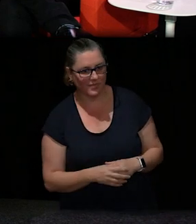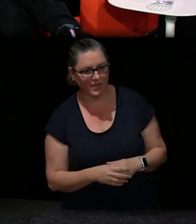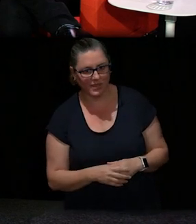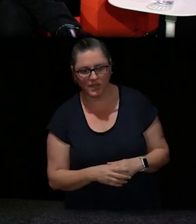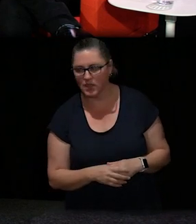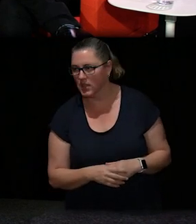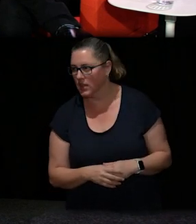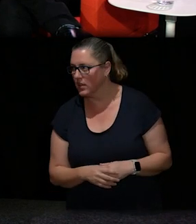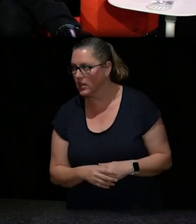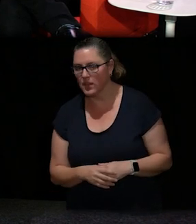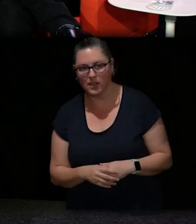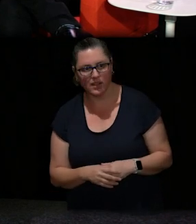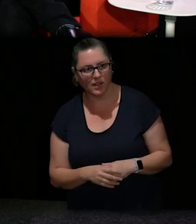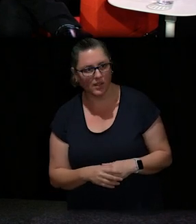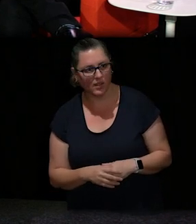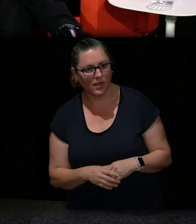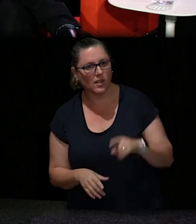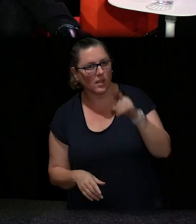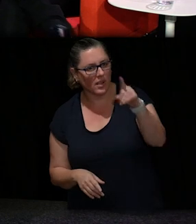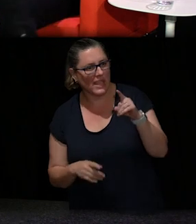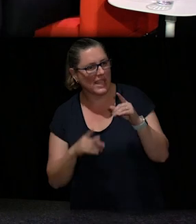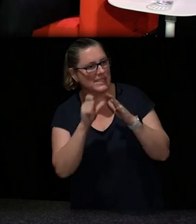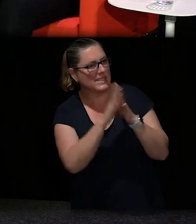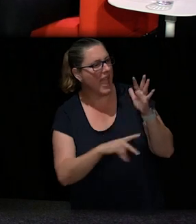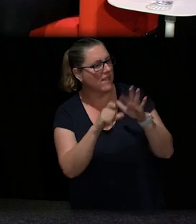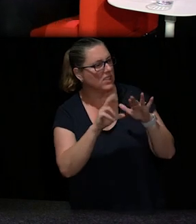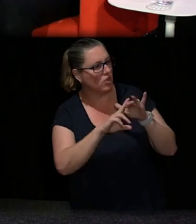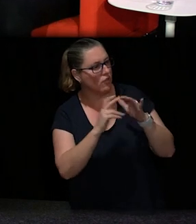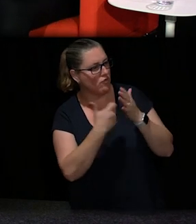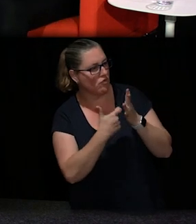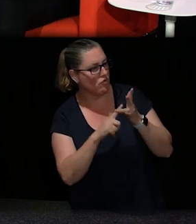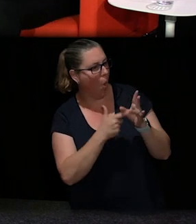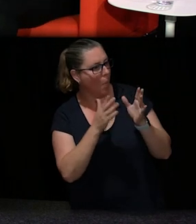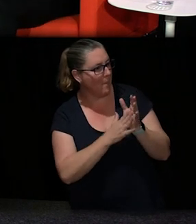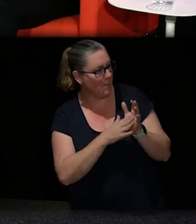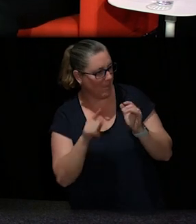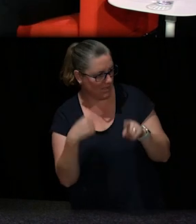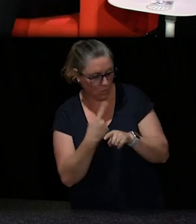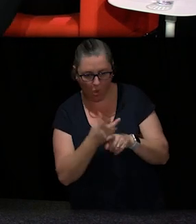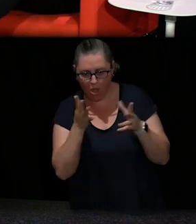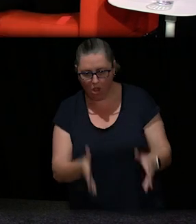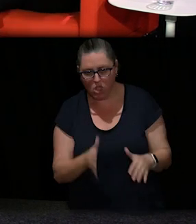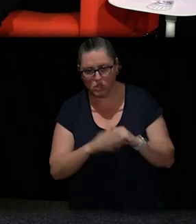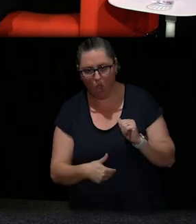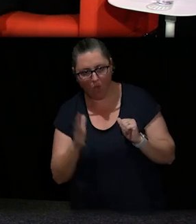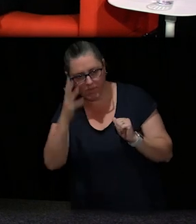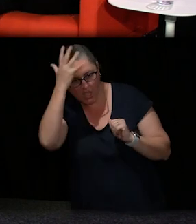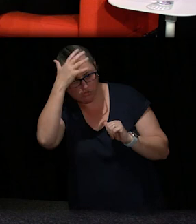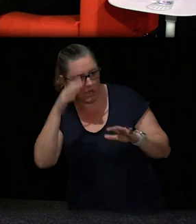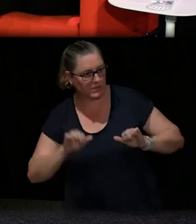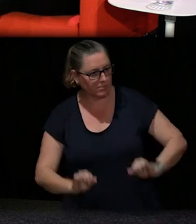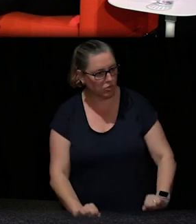David Frum talks a lot about the fact that the repercussions of the Trump presidency are not so much the stuff that he can state while he's in office,